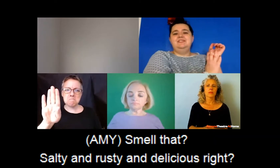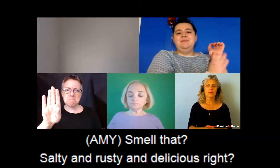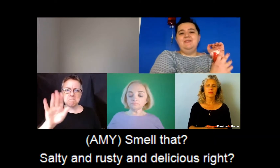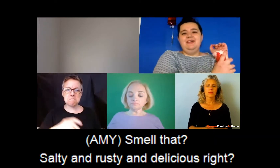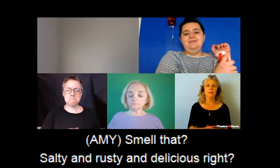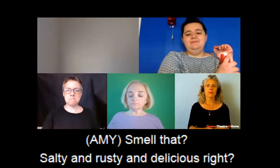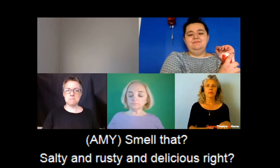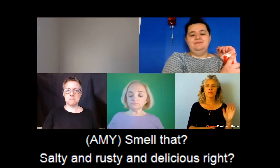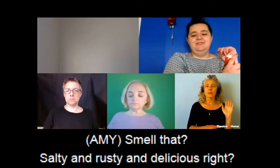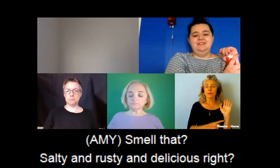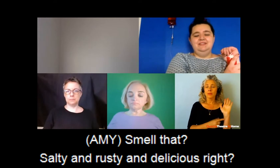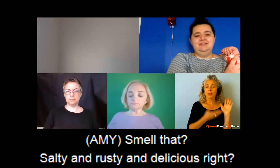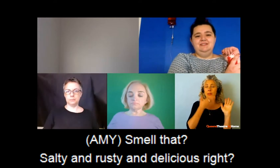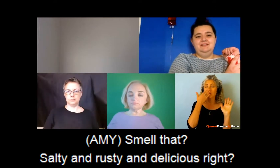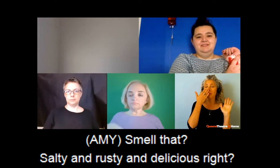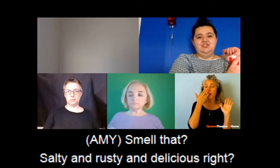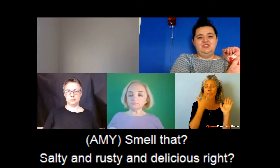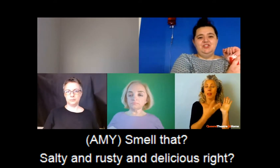Smell that?